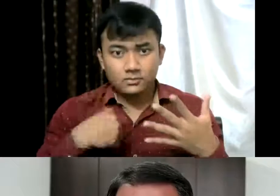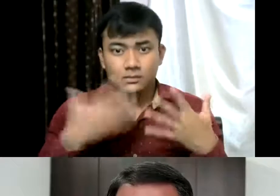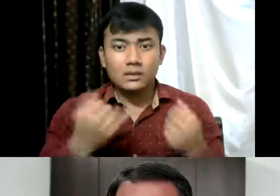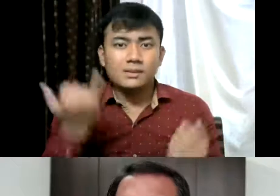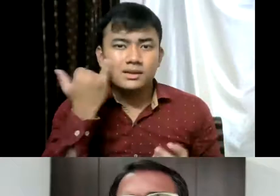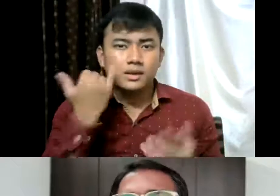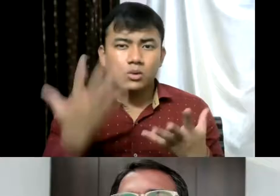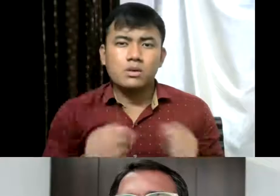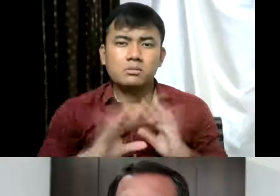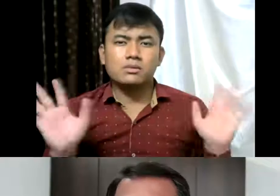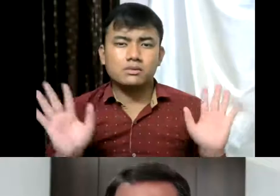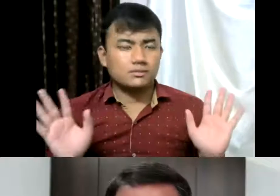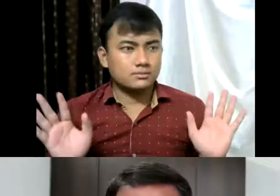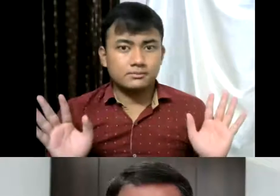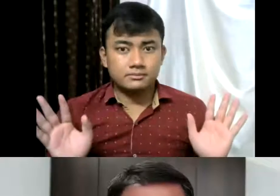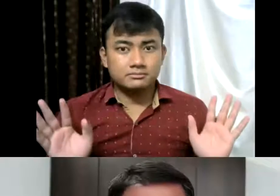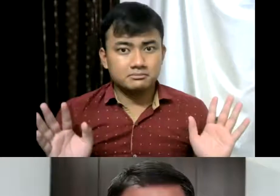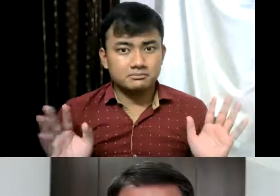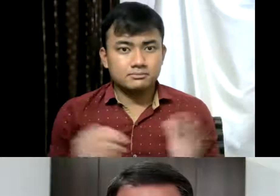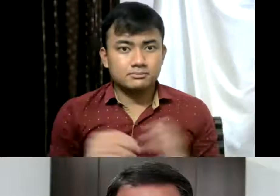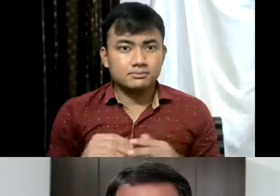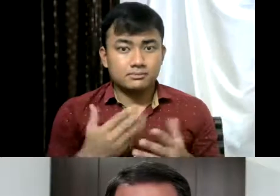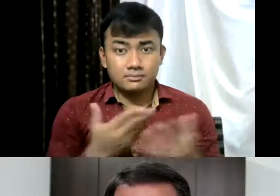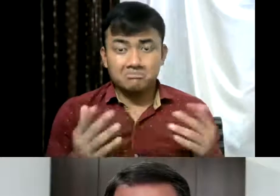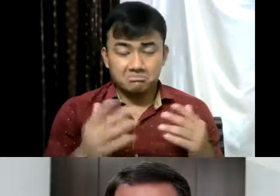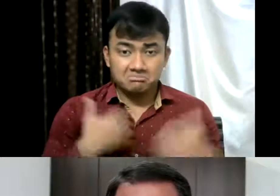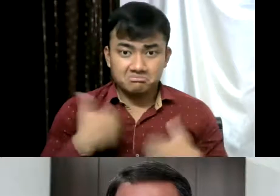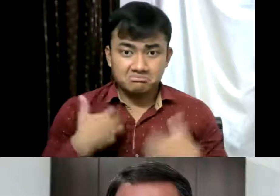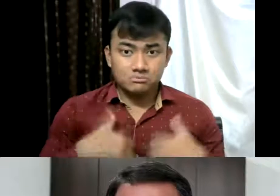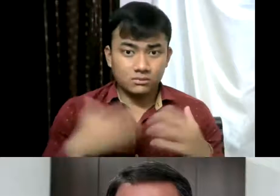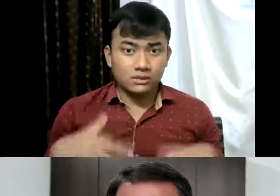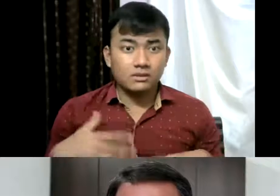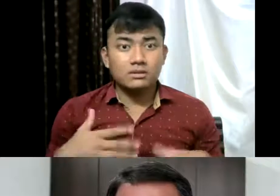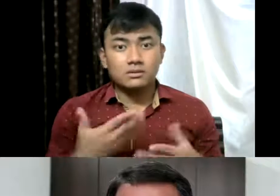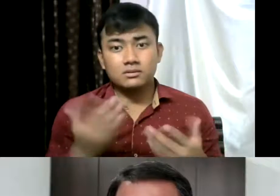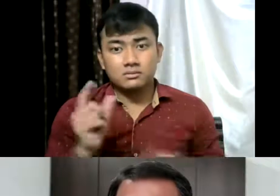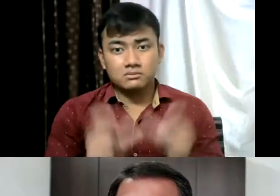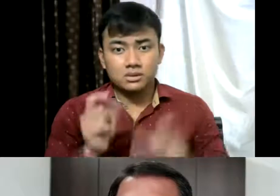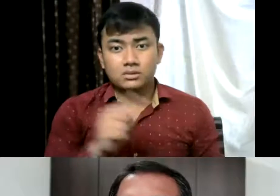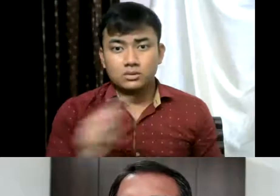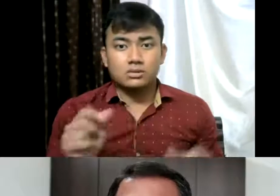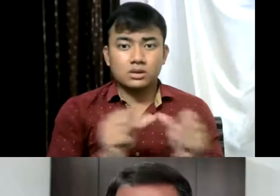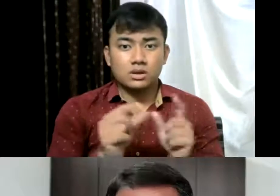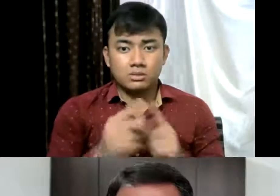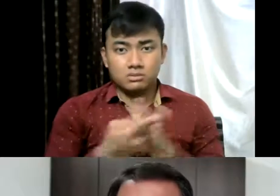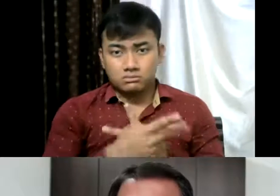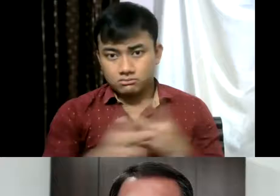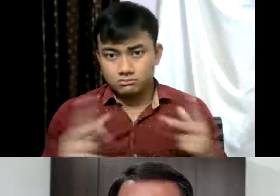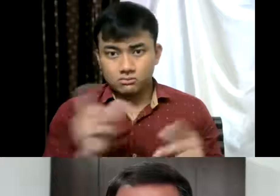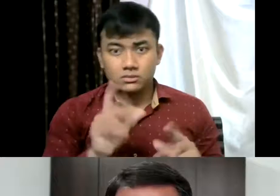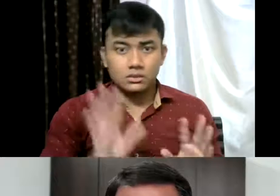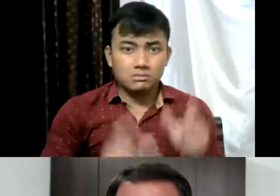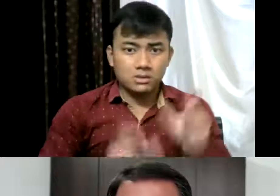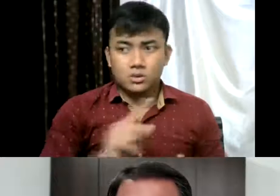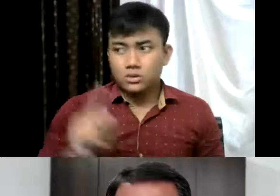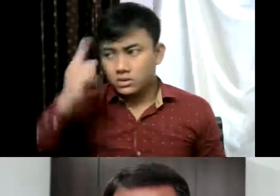sex. No, and so it's really interesting how like supposedly queer apps are also so gendered in the way they understand